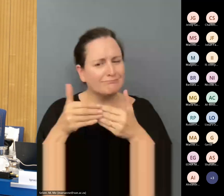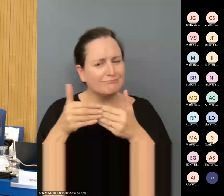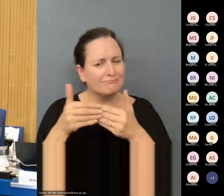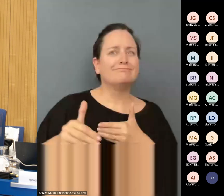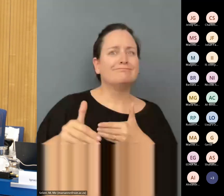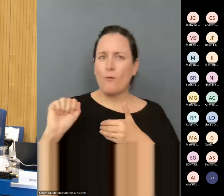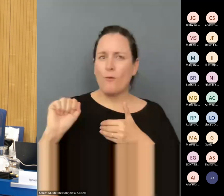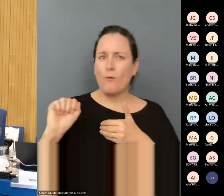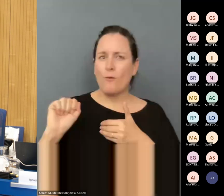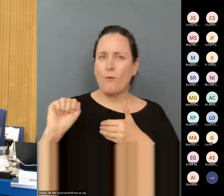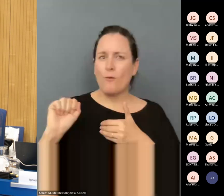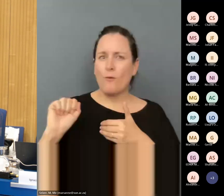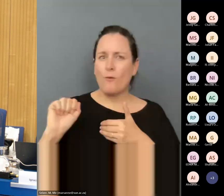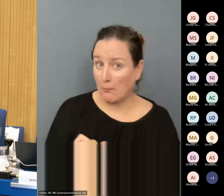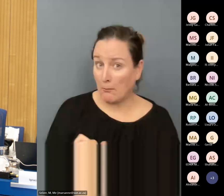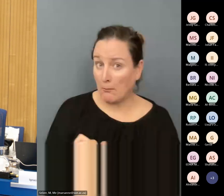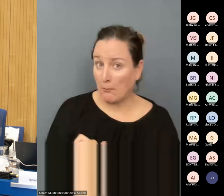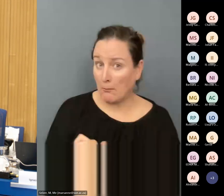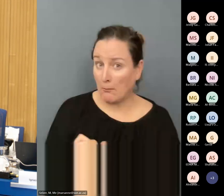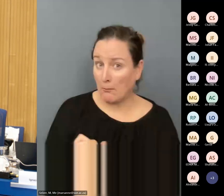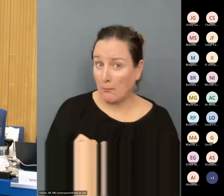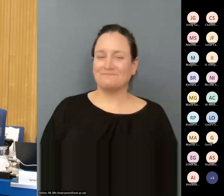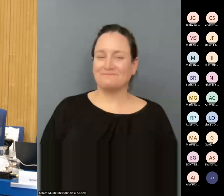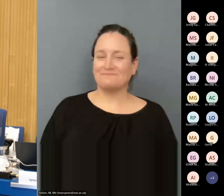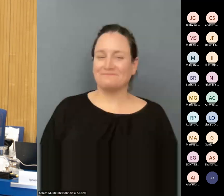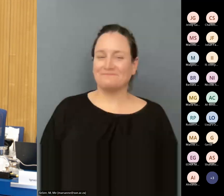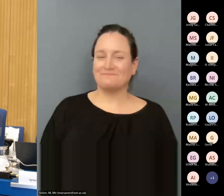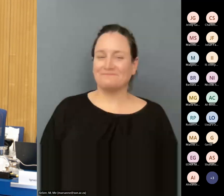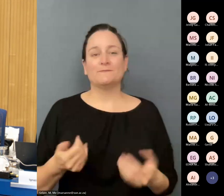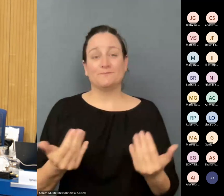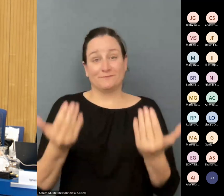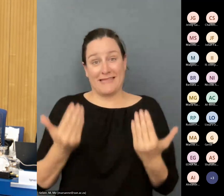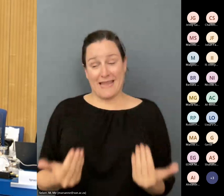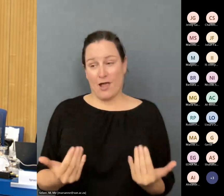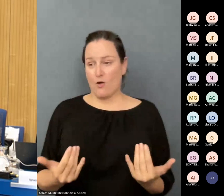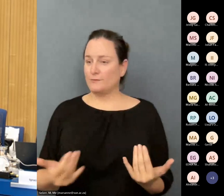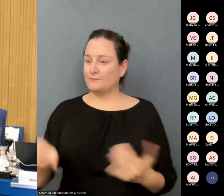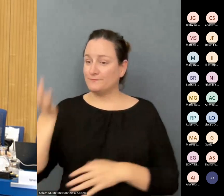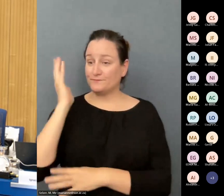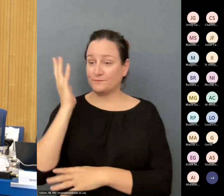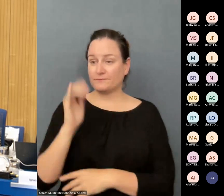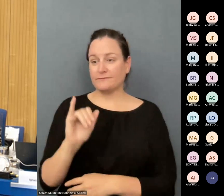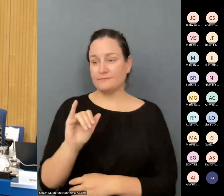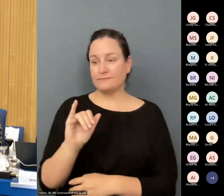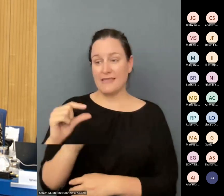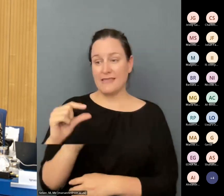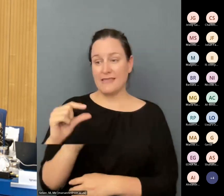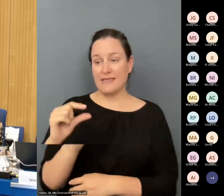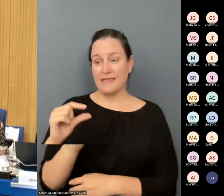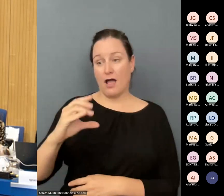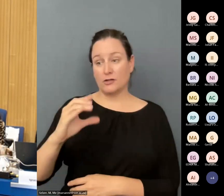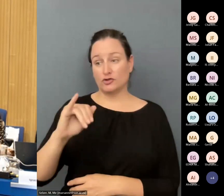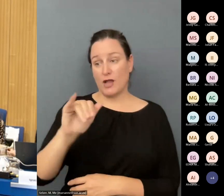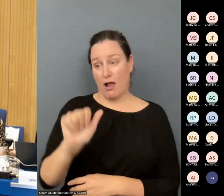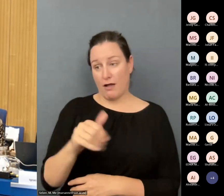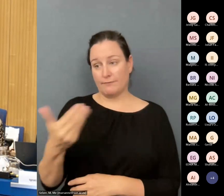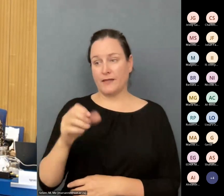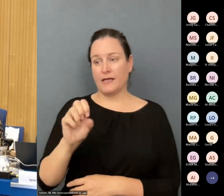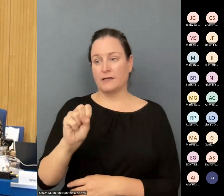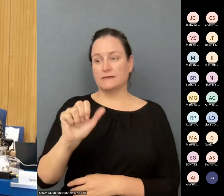for your presentation. Our next speaker is Ignacia Sowell, who